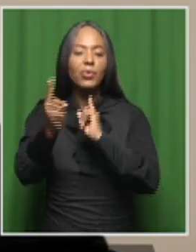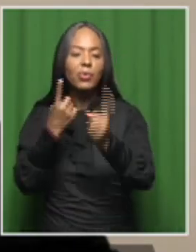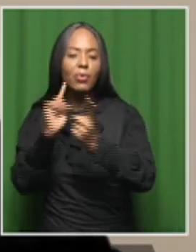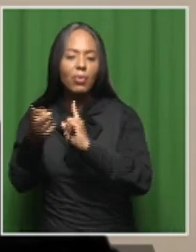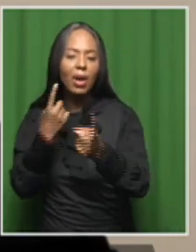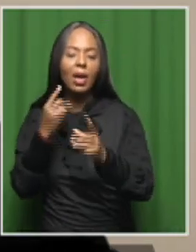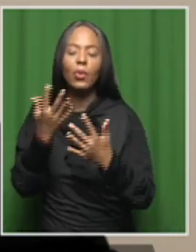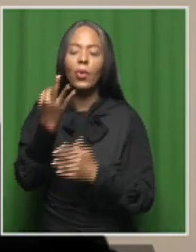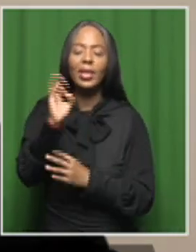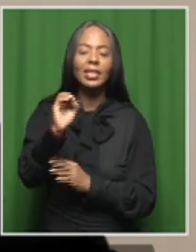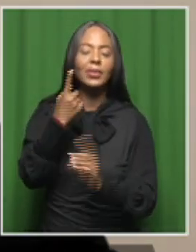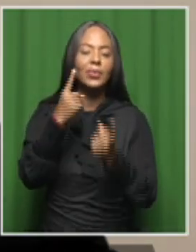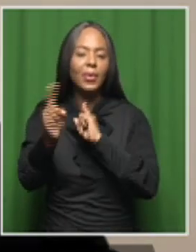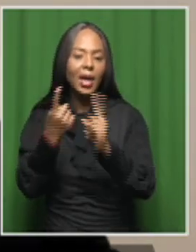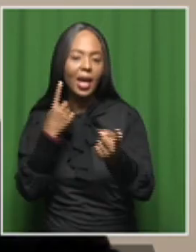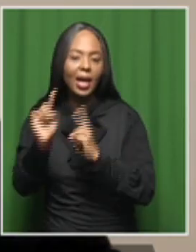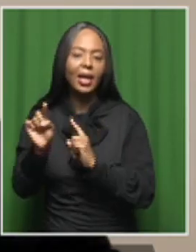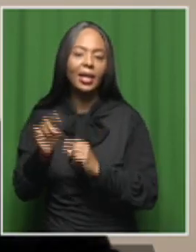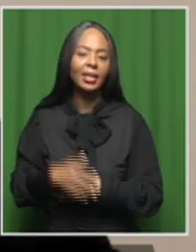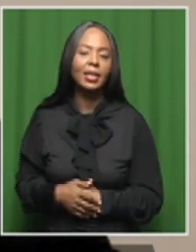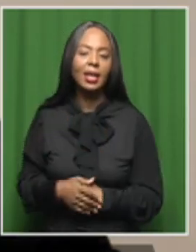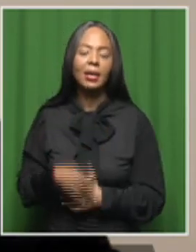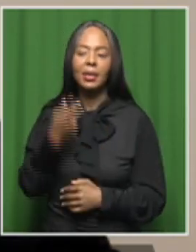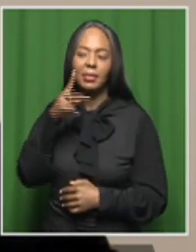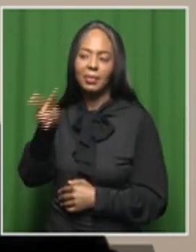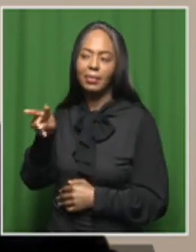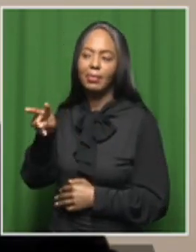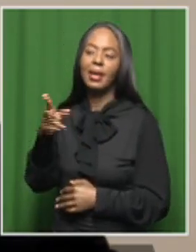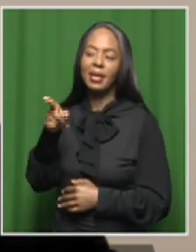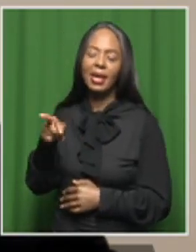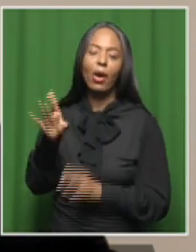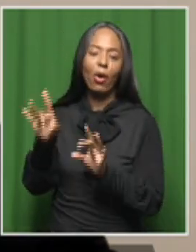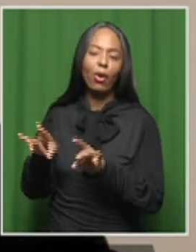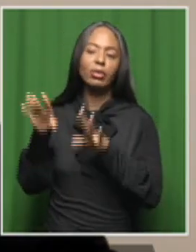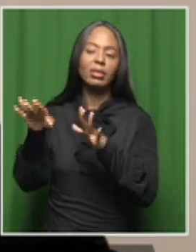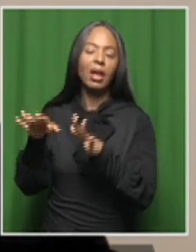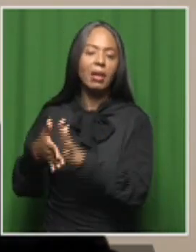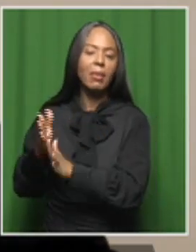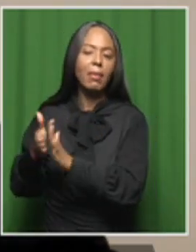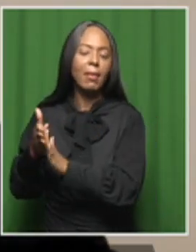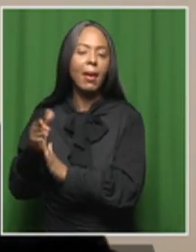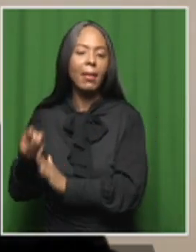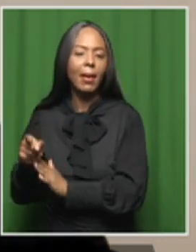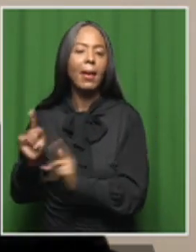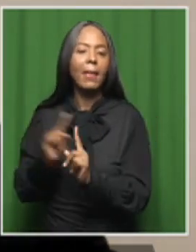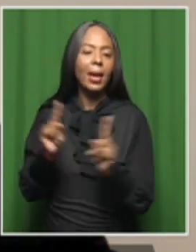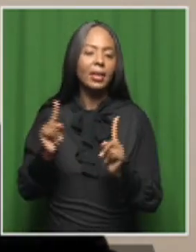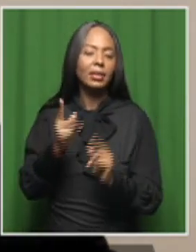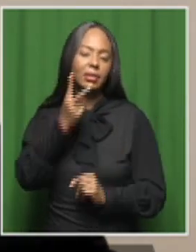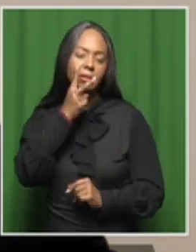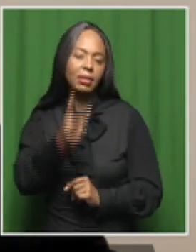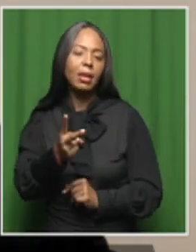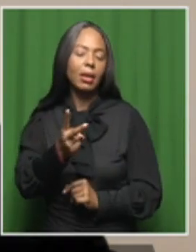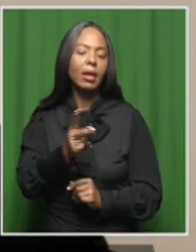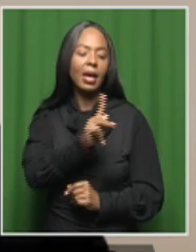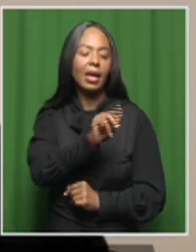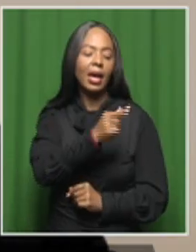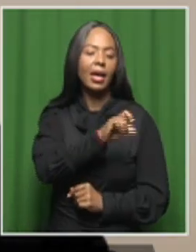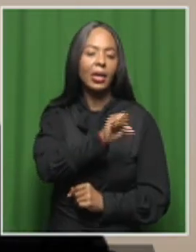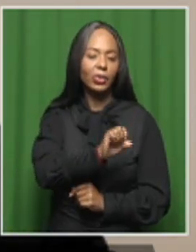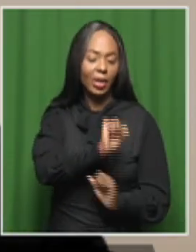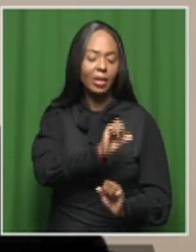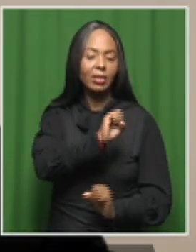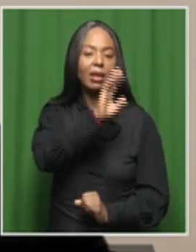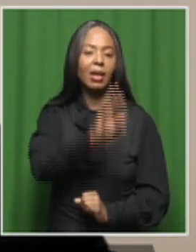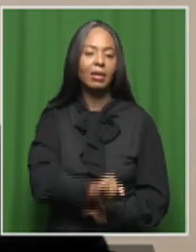back in Australia's favour. So it will be how we start this morning, but I do feel that they'll fire up Kagiso Rabada, perhaps with